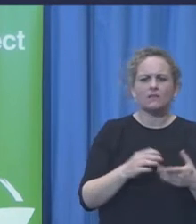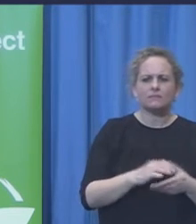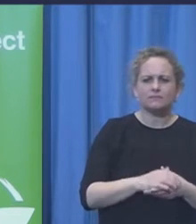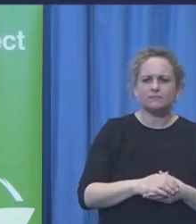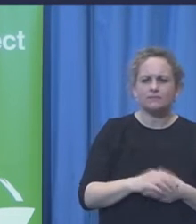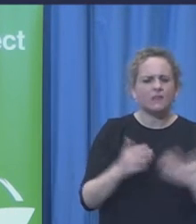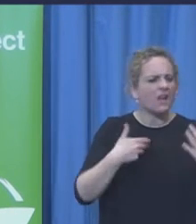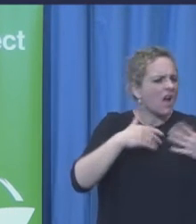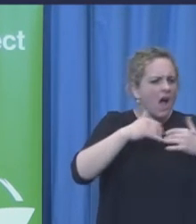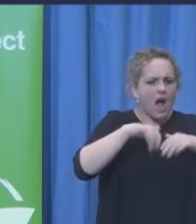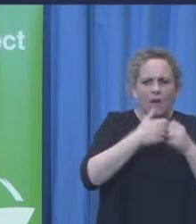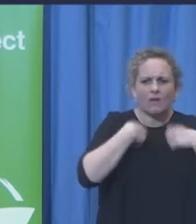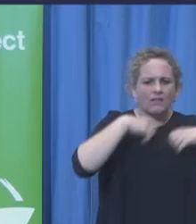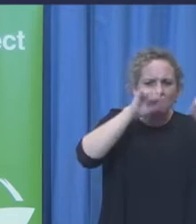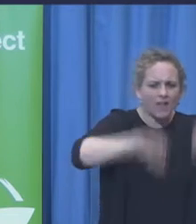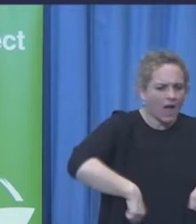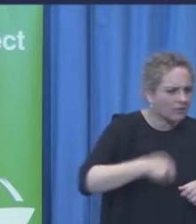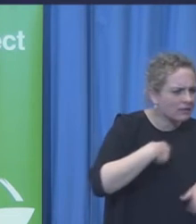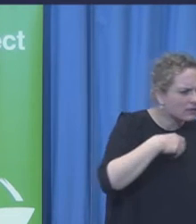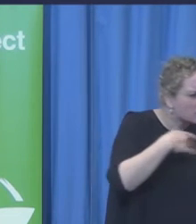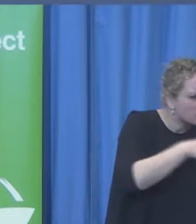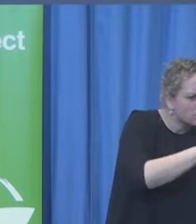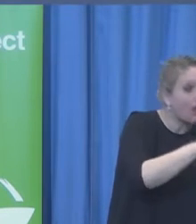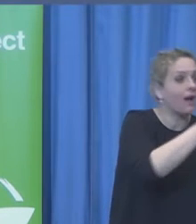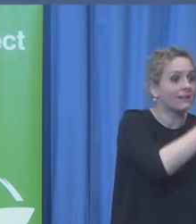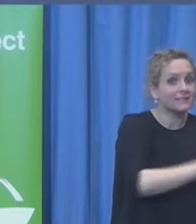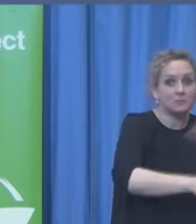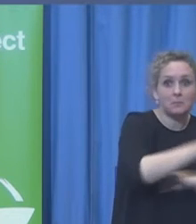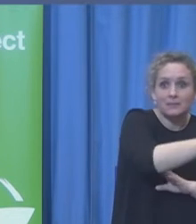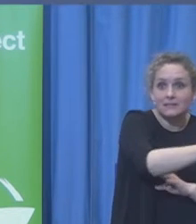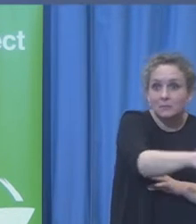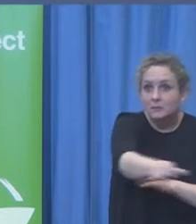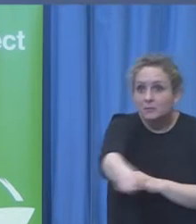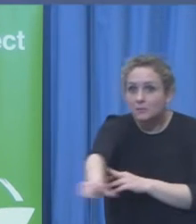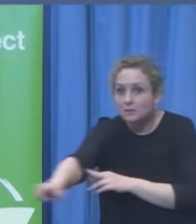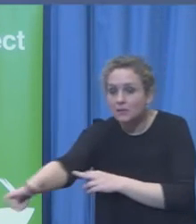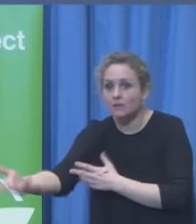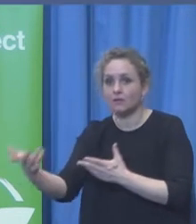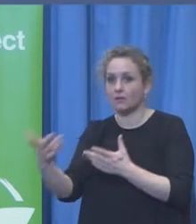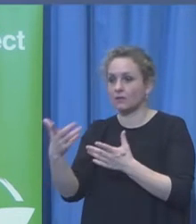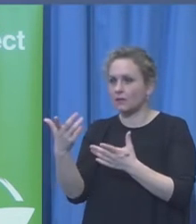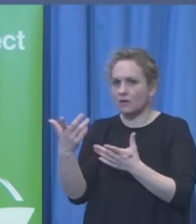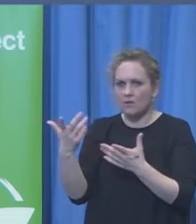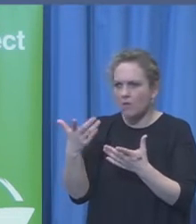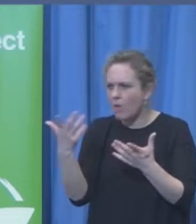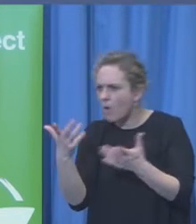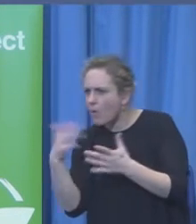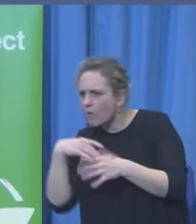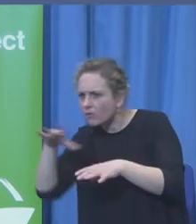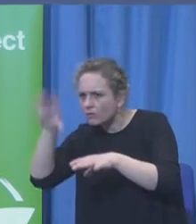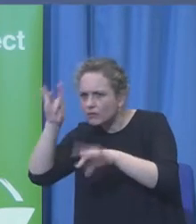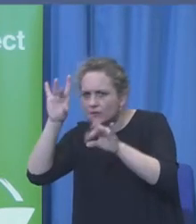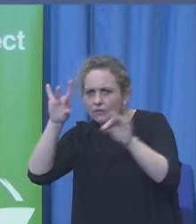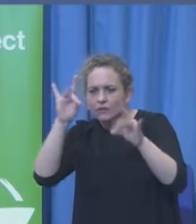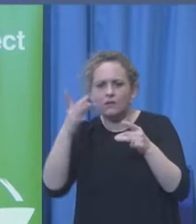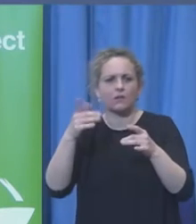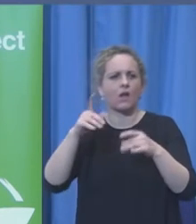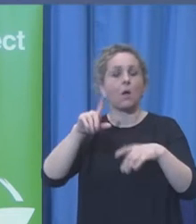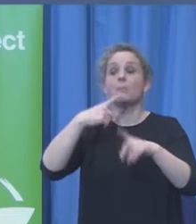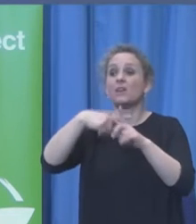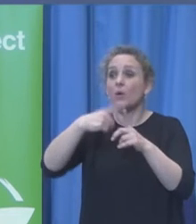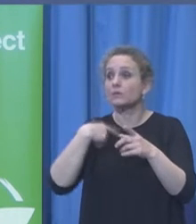you. Very important. You need also the people with disabilities if you have the job opportunities. Somebody